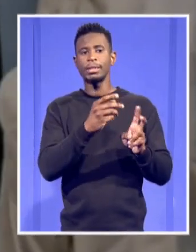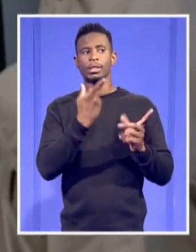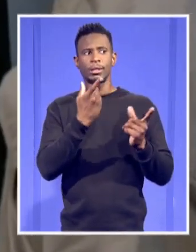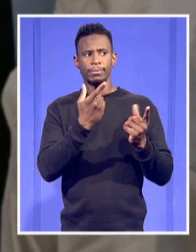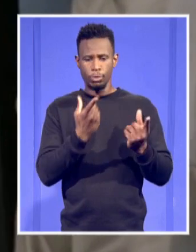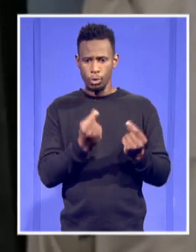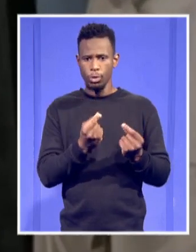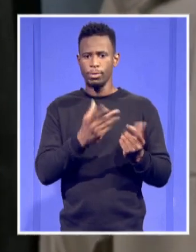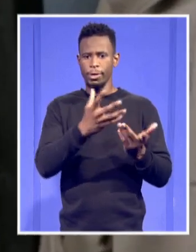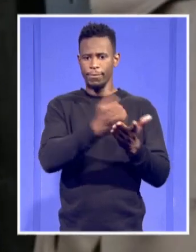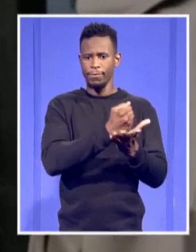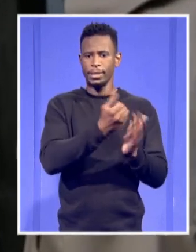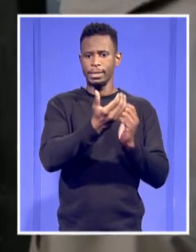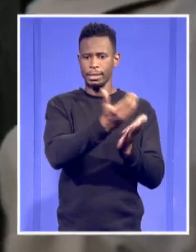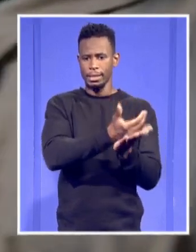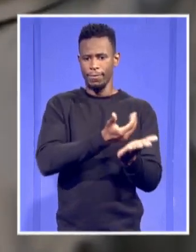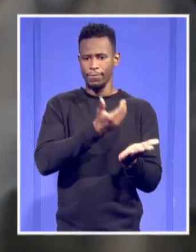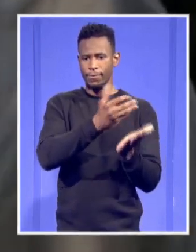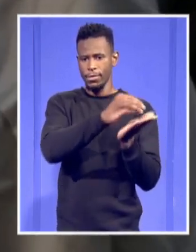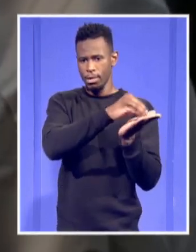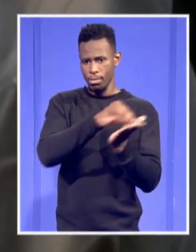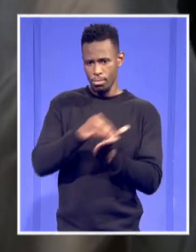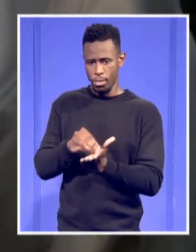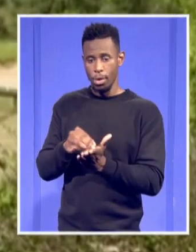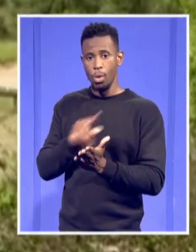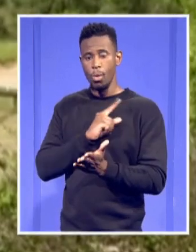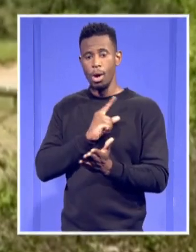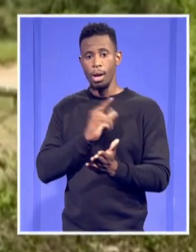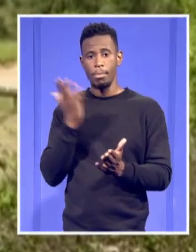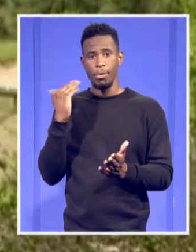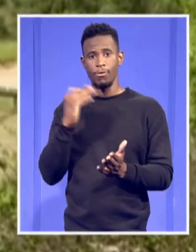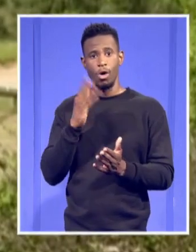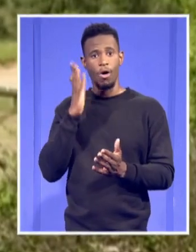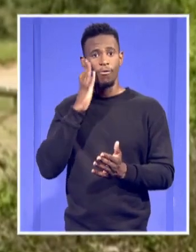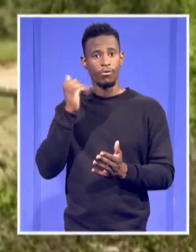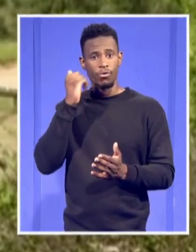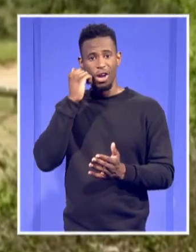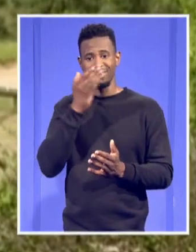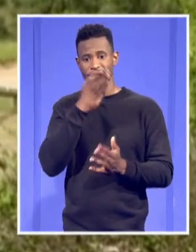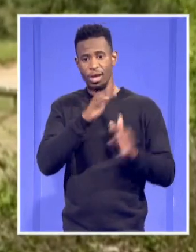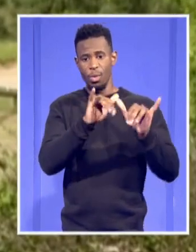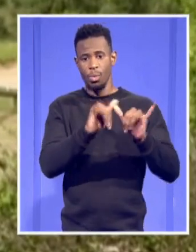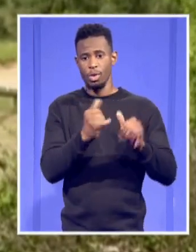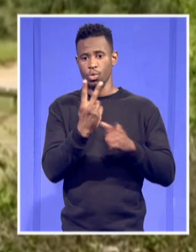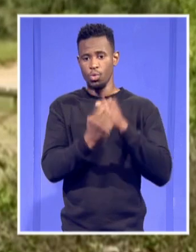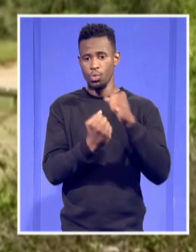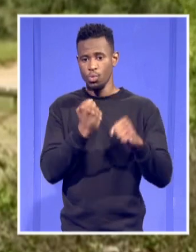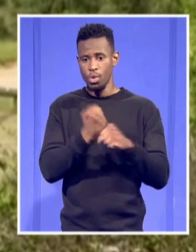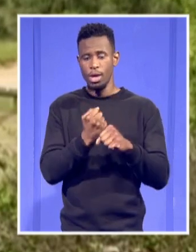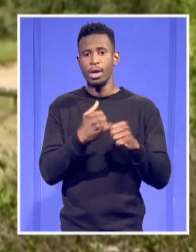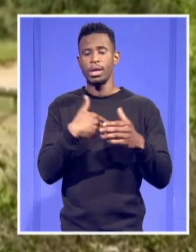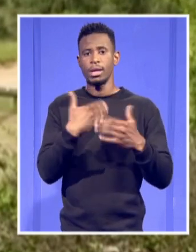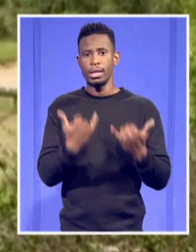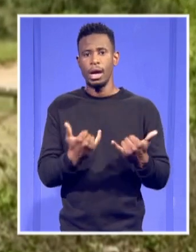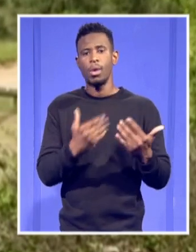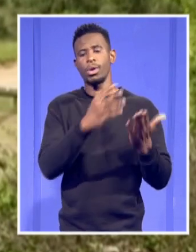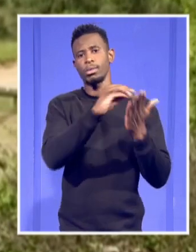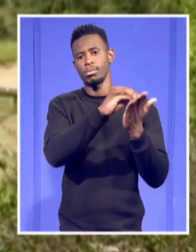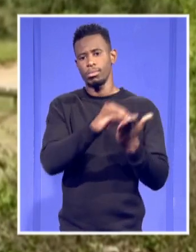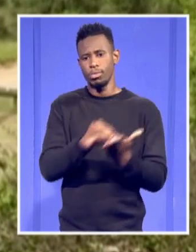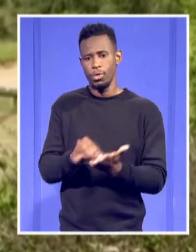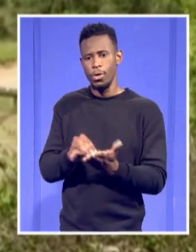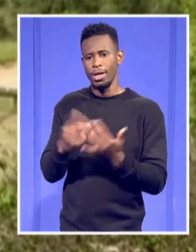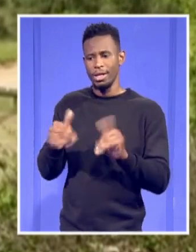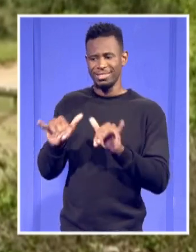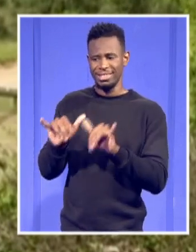we nicknamed them because they were waiting for us in France for 2 years before we could bring them here to our sanctuaries, which we nicknamed their forever